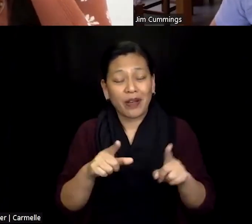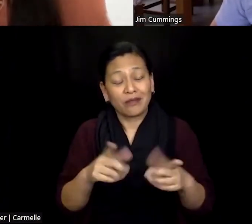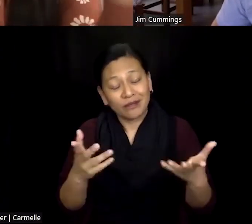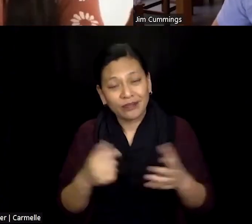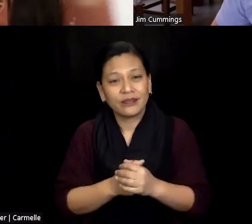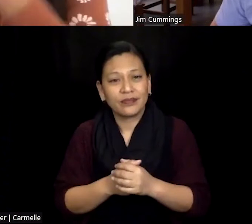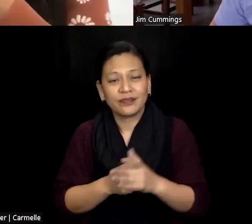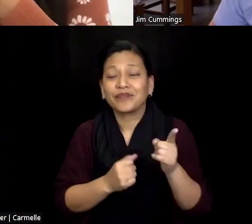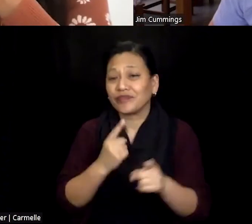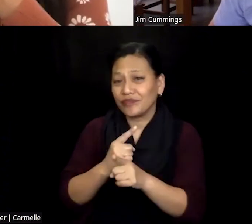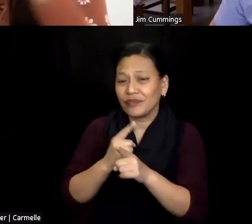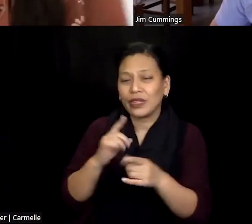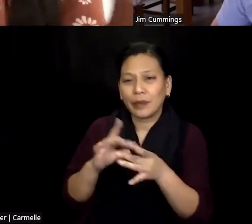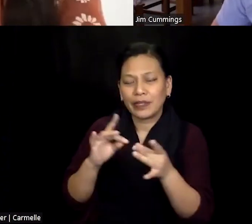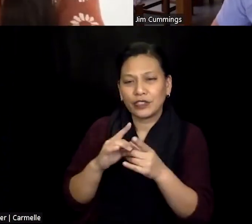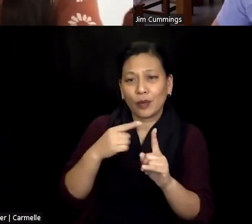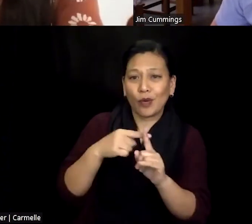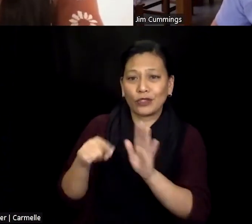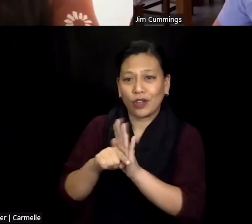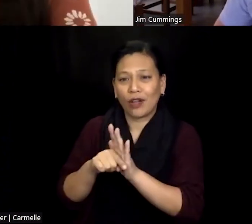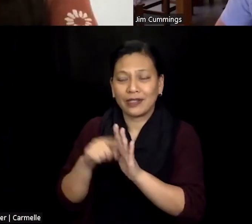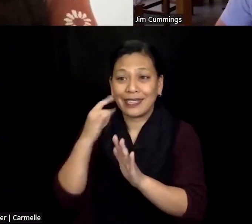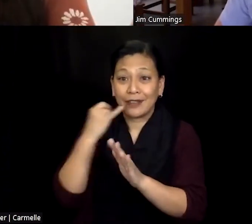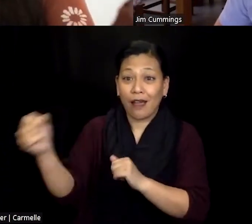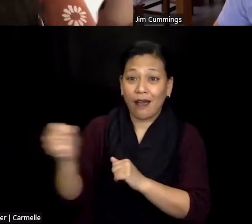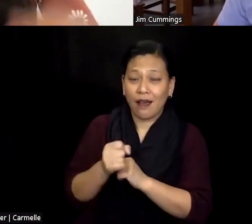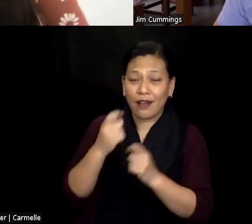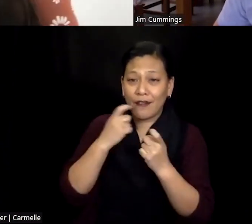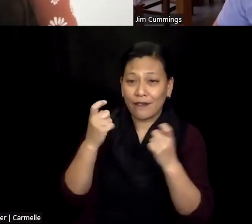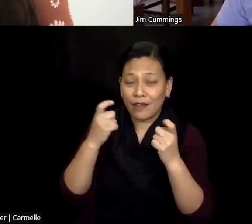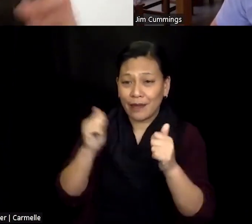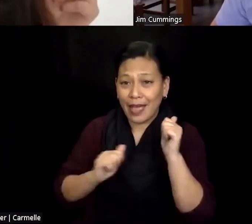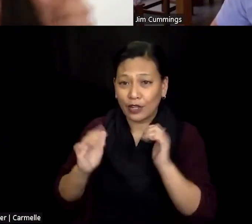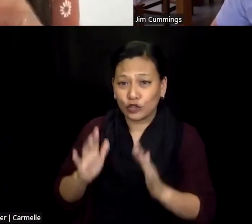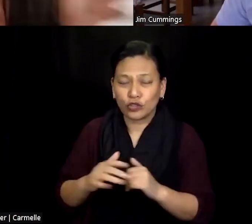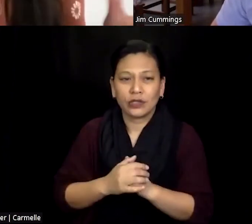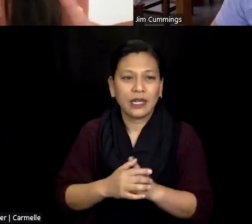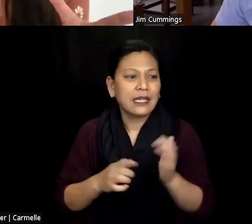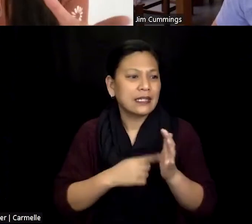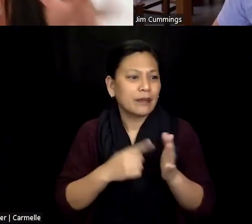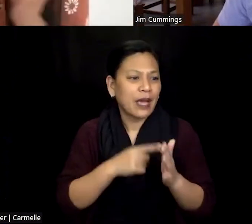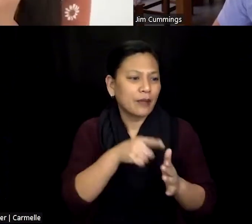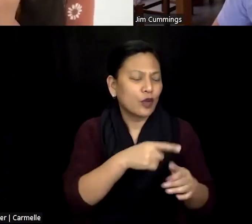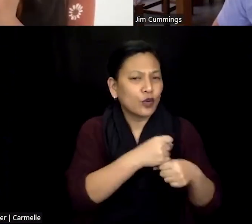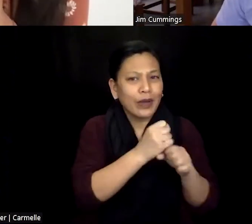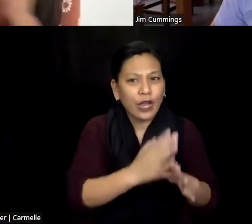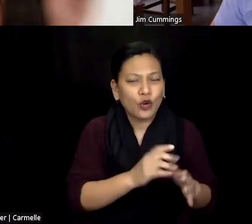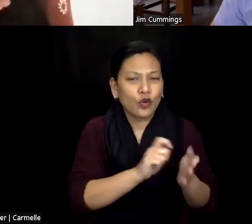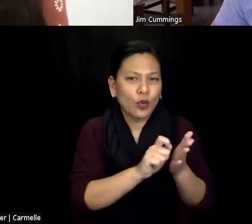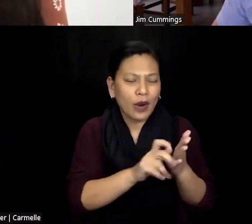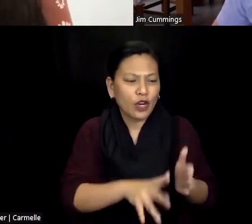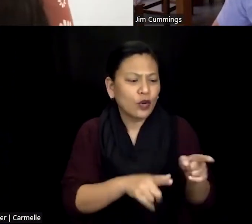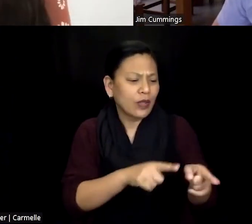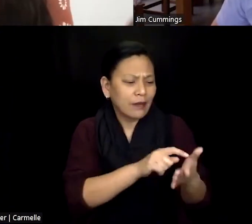like you mentioned, there's pros and cons to having these big stars in your movies. And you're talking about, you know, like creative direction. They might not want to say this particular thing and that